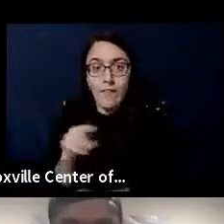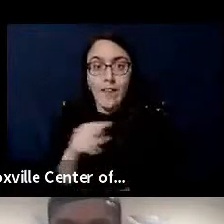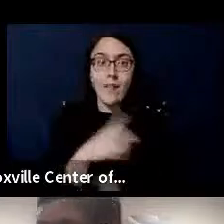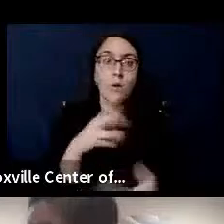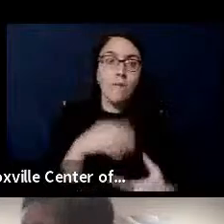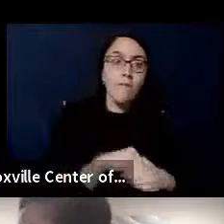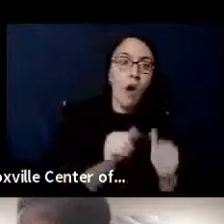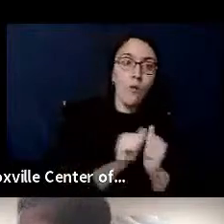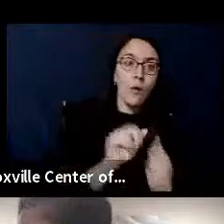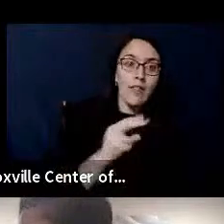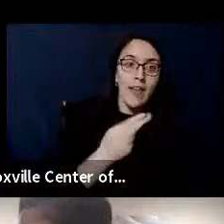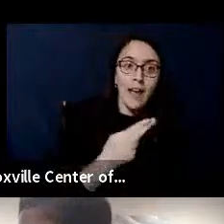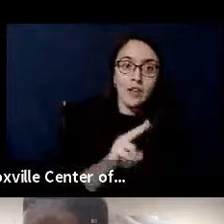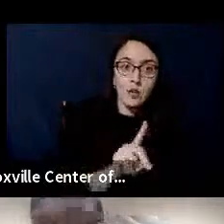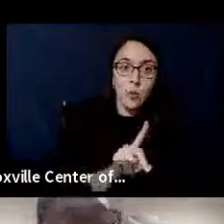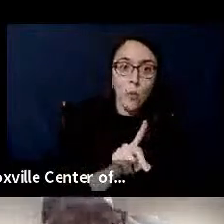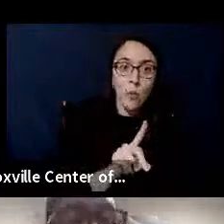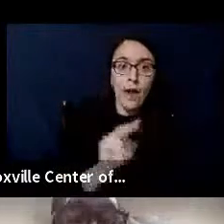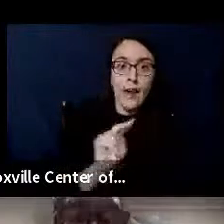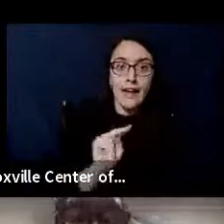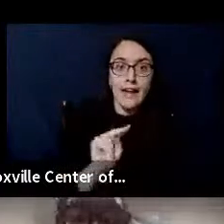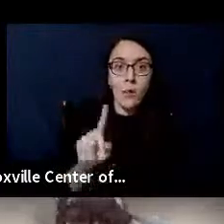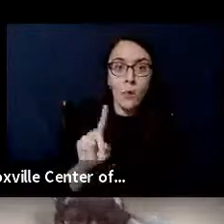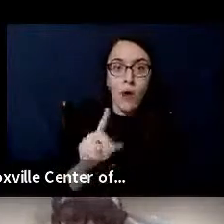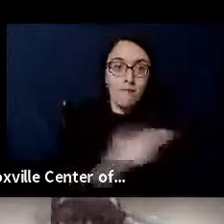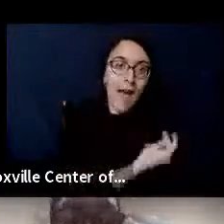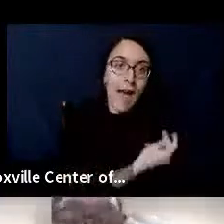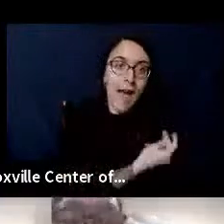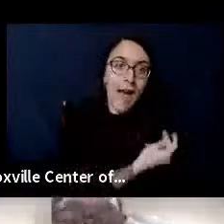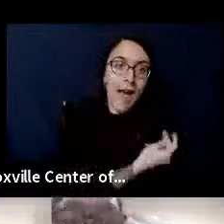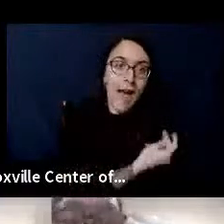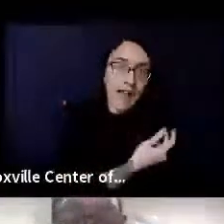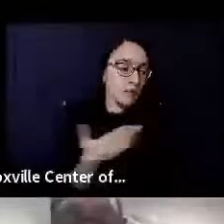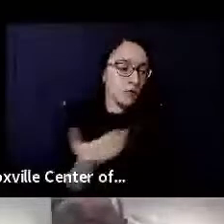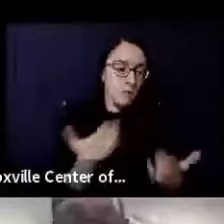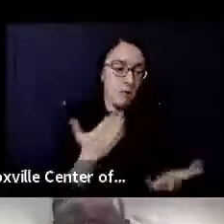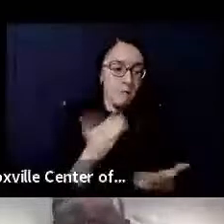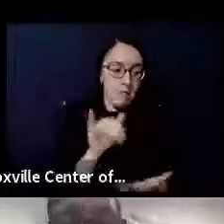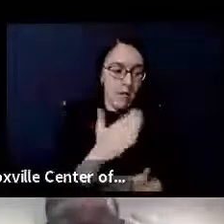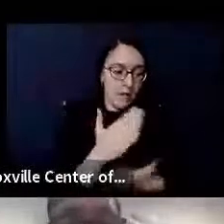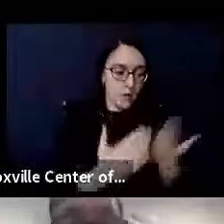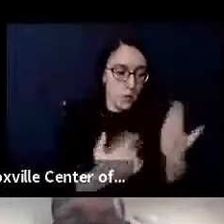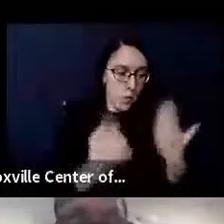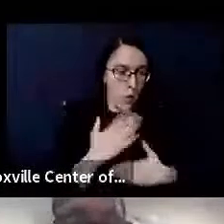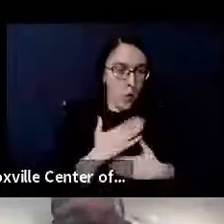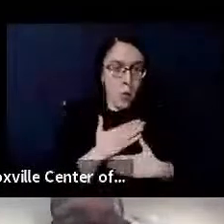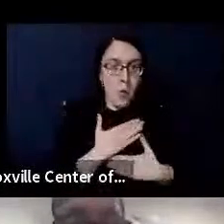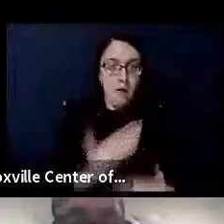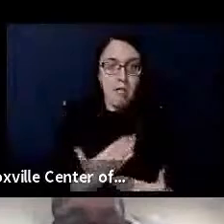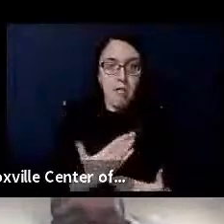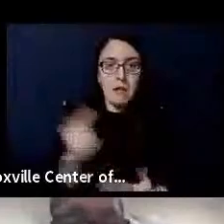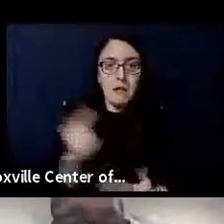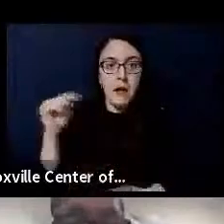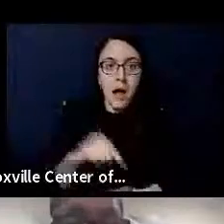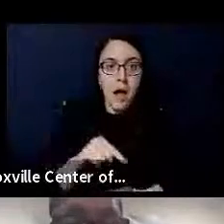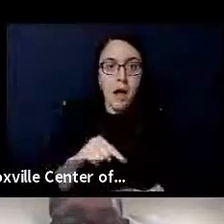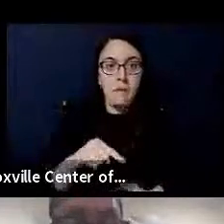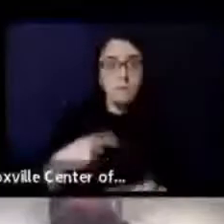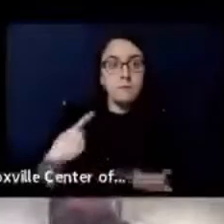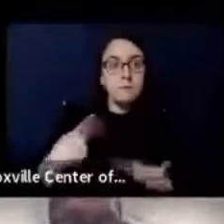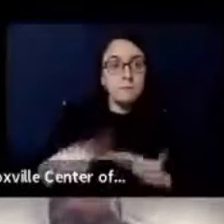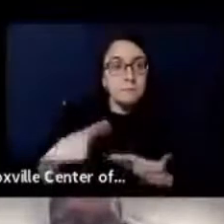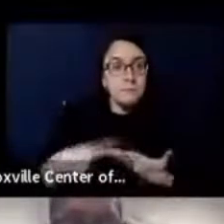and lots of other things. So he's somebody who might be willing to come and kind of talk us through all the